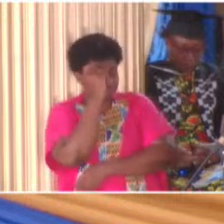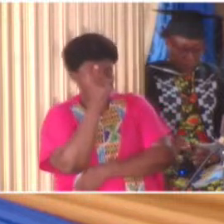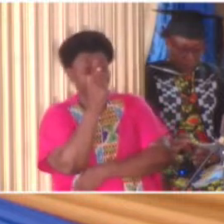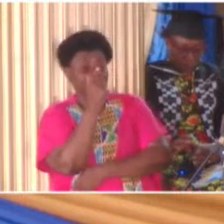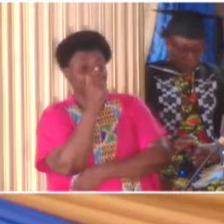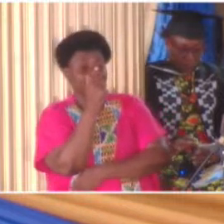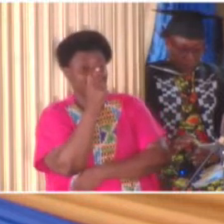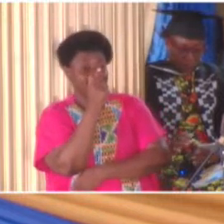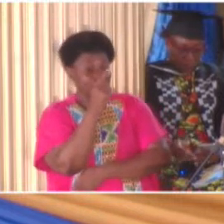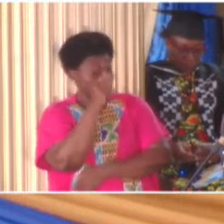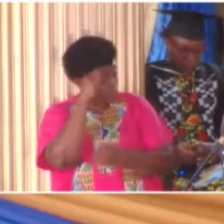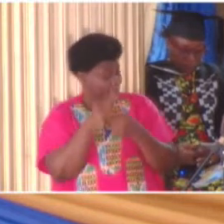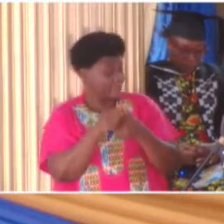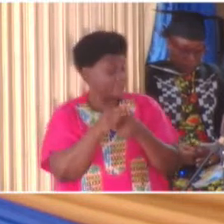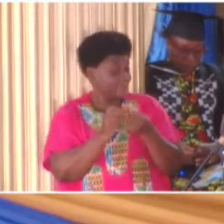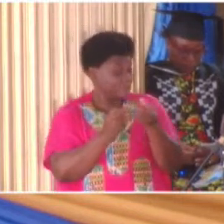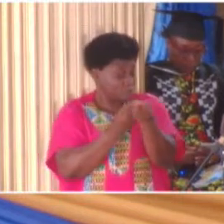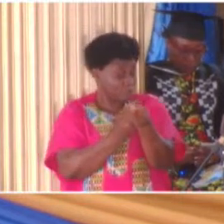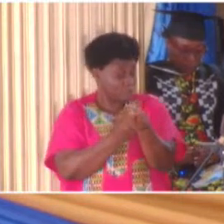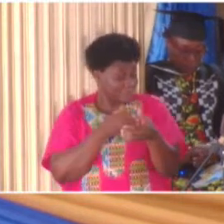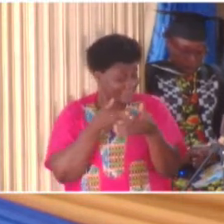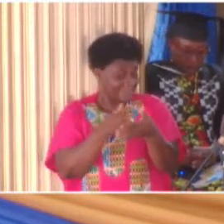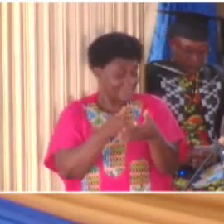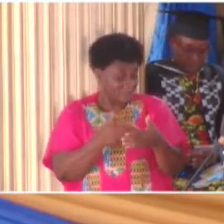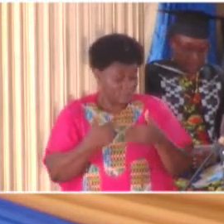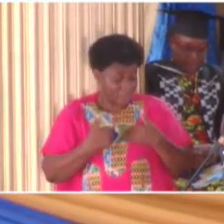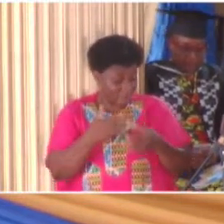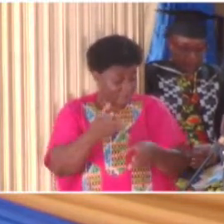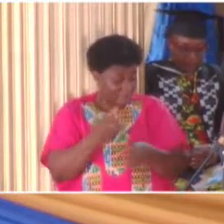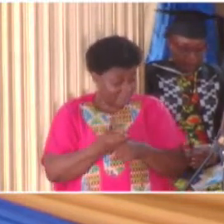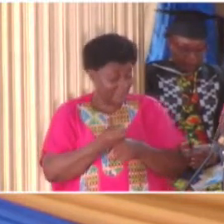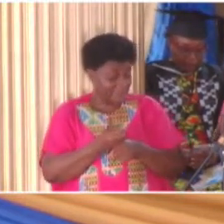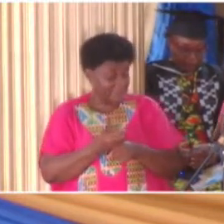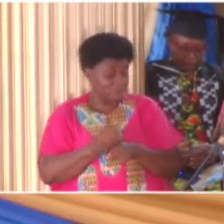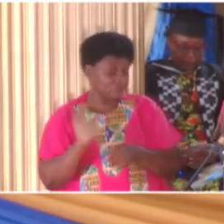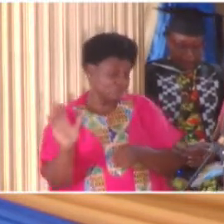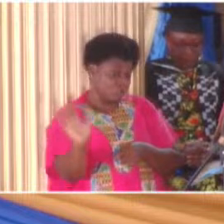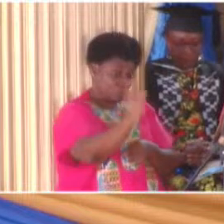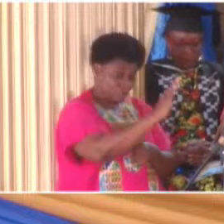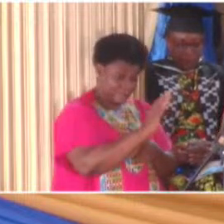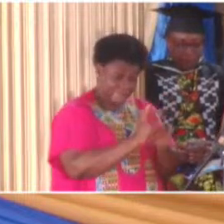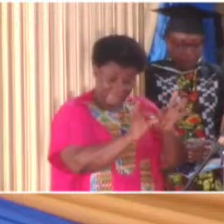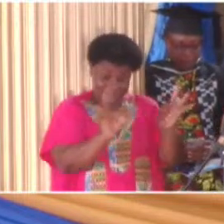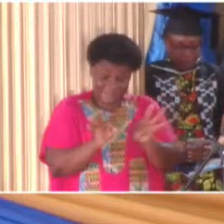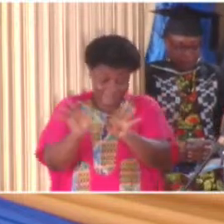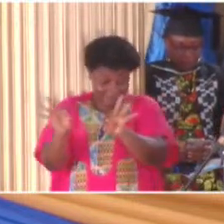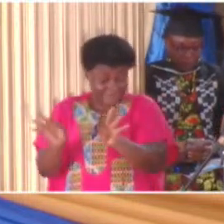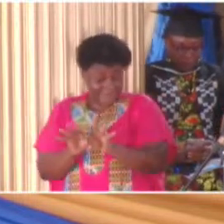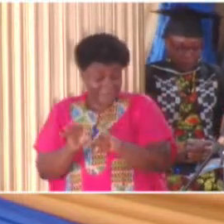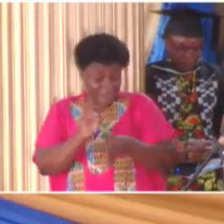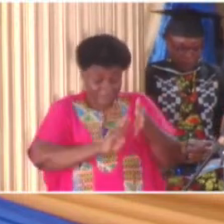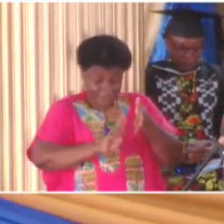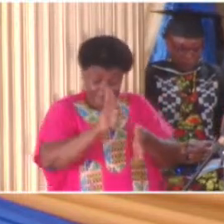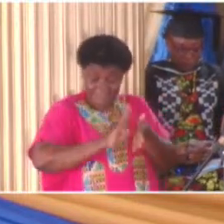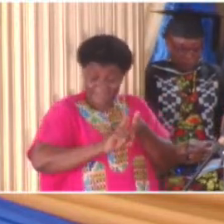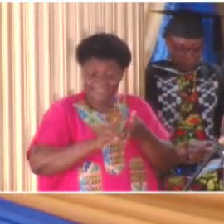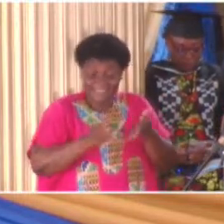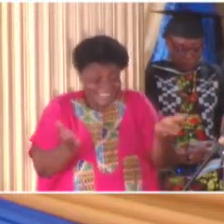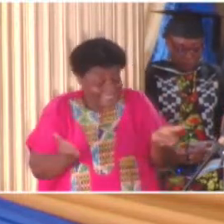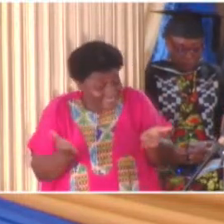Remember the support and guidance you have received from your faculty and from the university